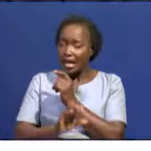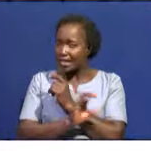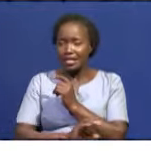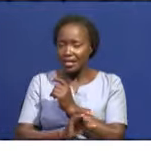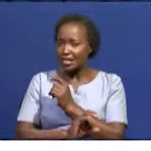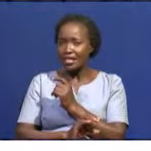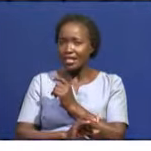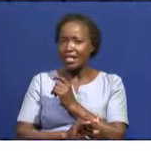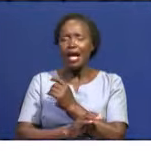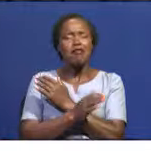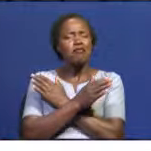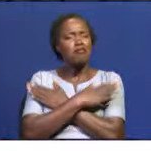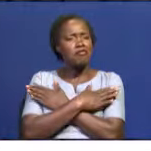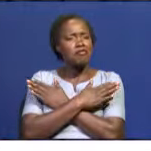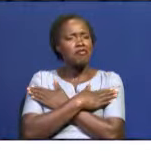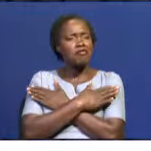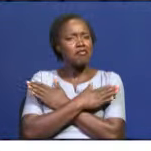We have built friends.